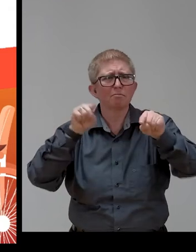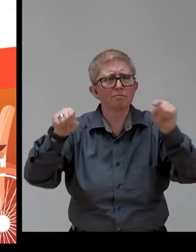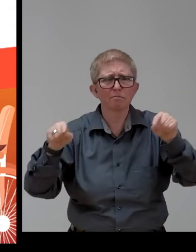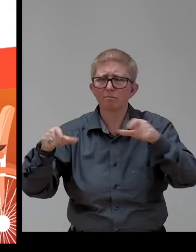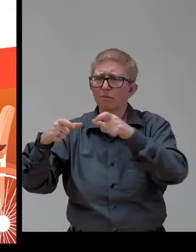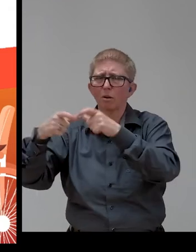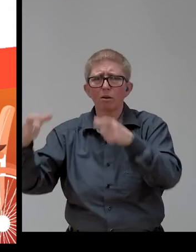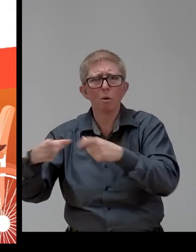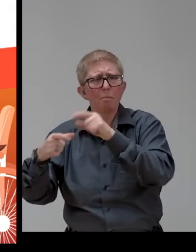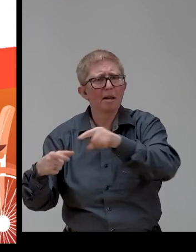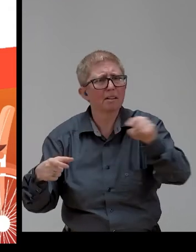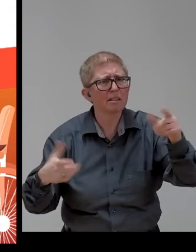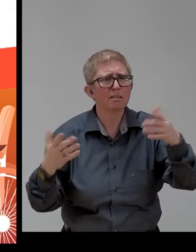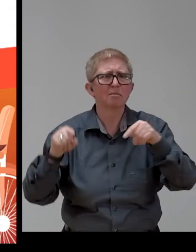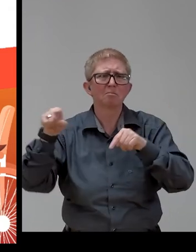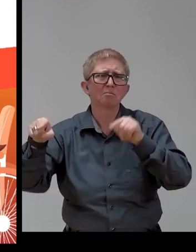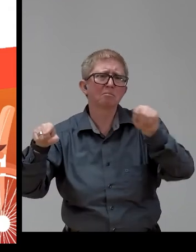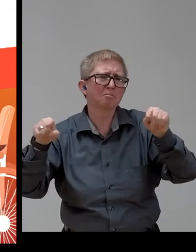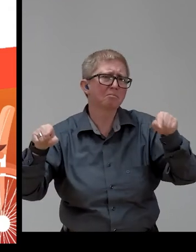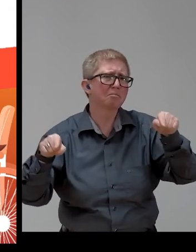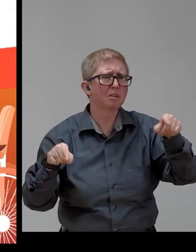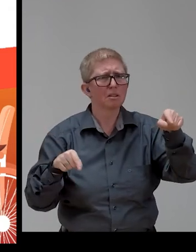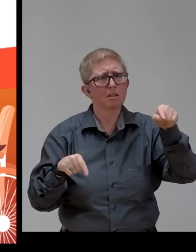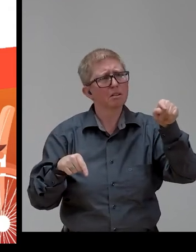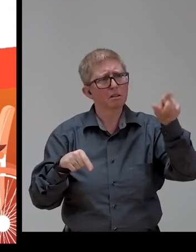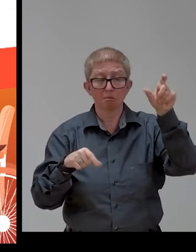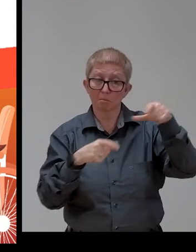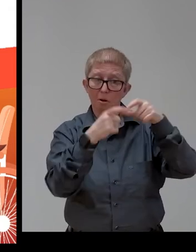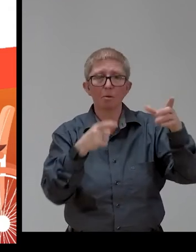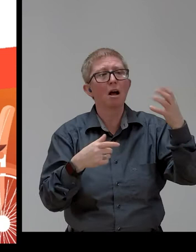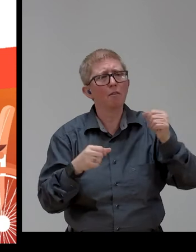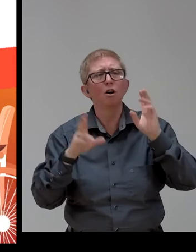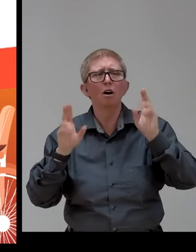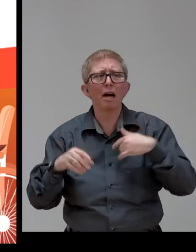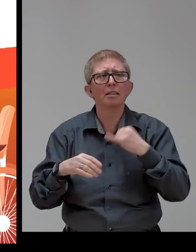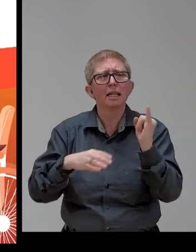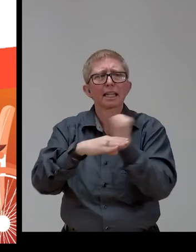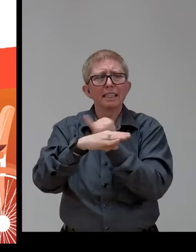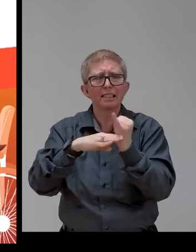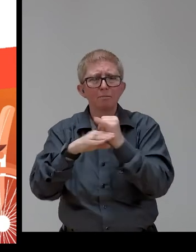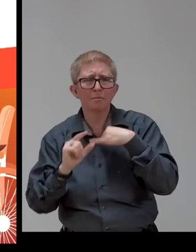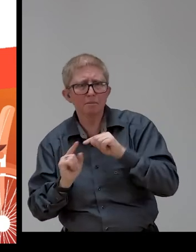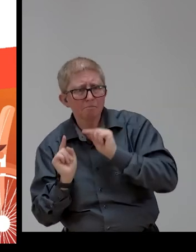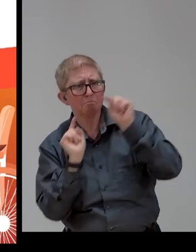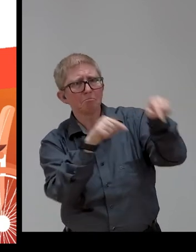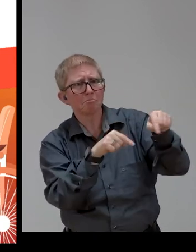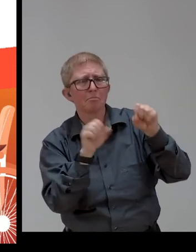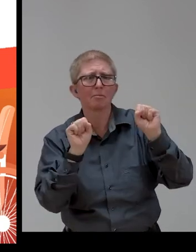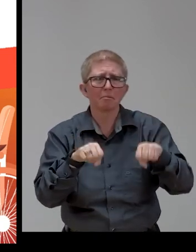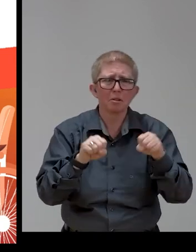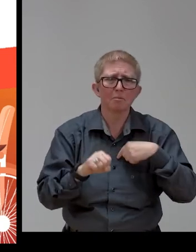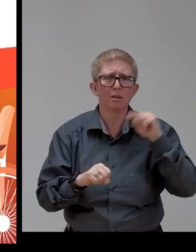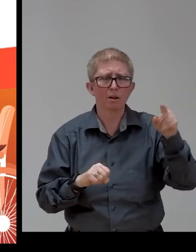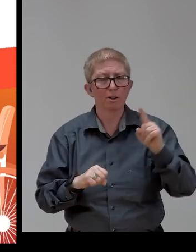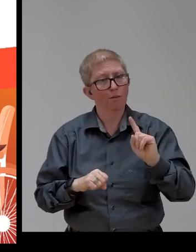They can offer internships to our students as a first job experience after a training course. Of course, they can